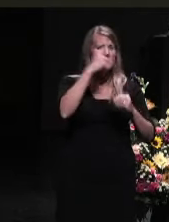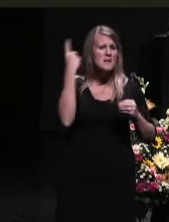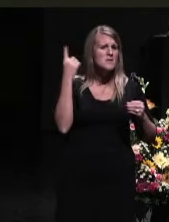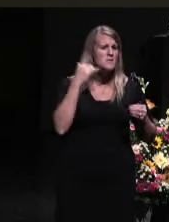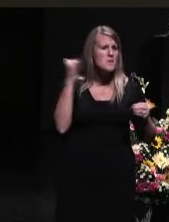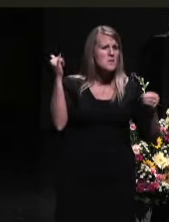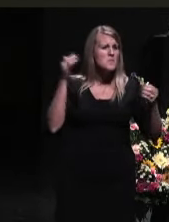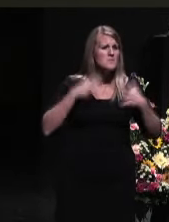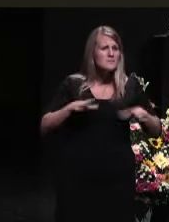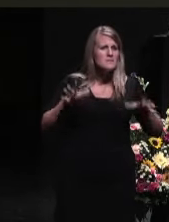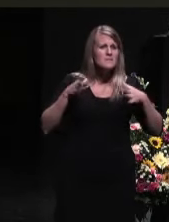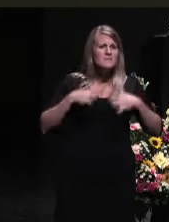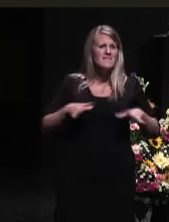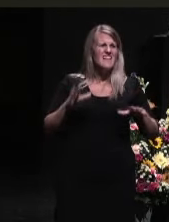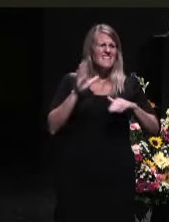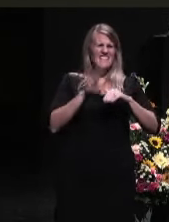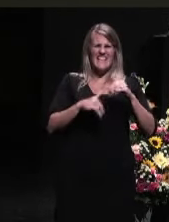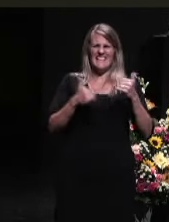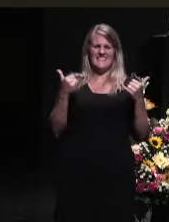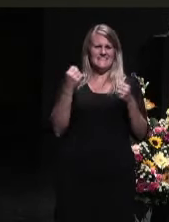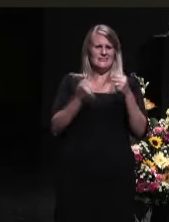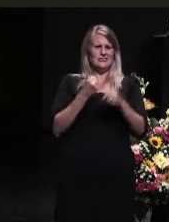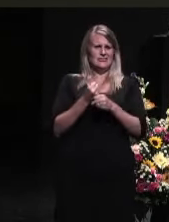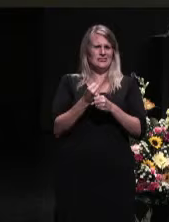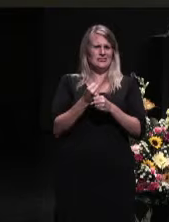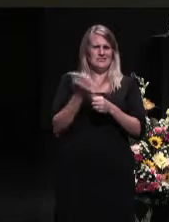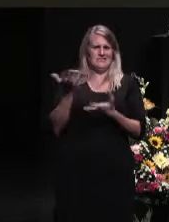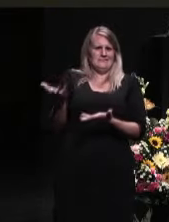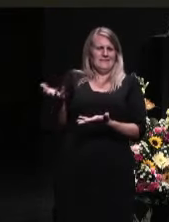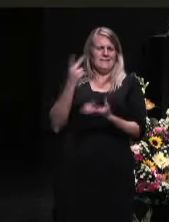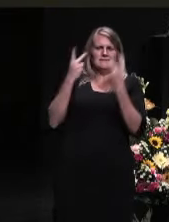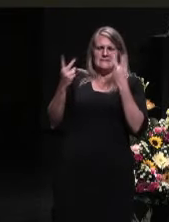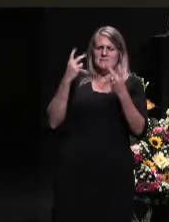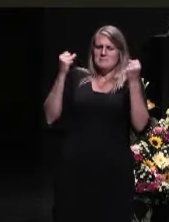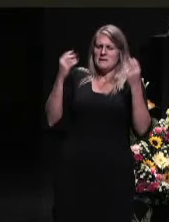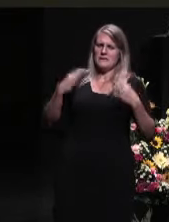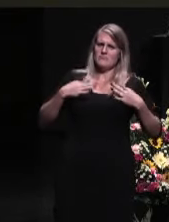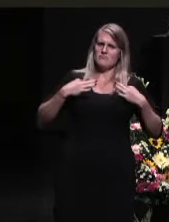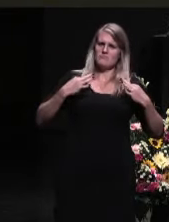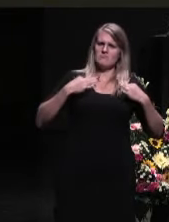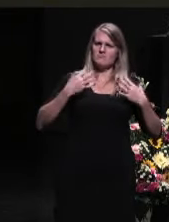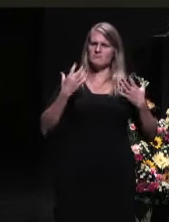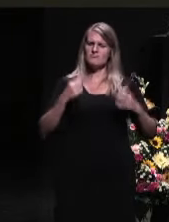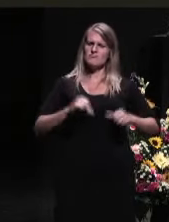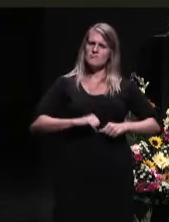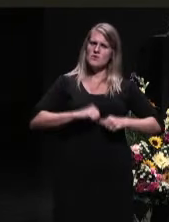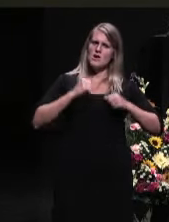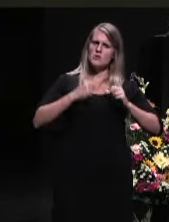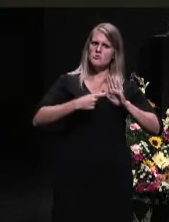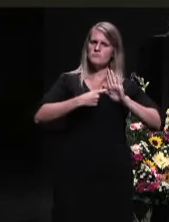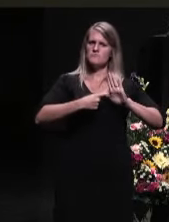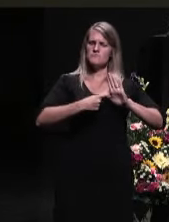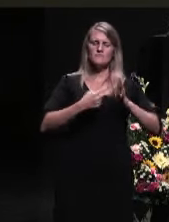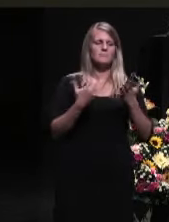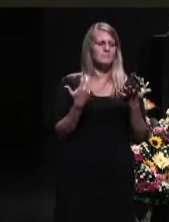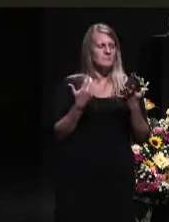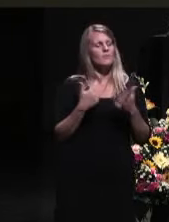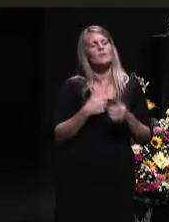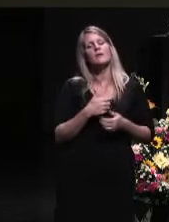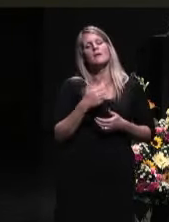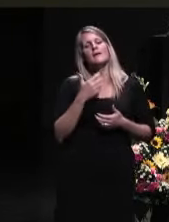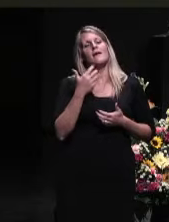neat to see our students with that pride. But they reflect us. And so I ask you, I implore you to help